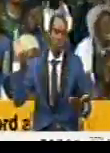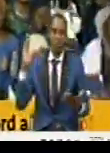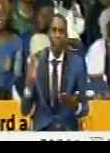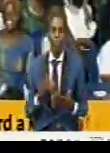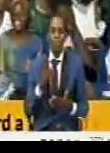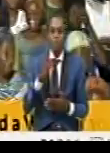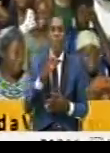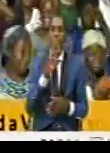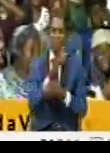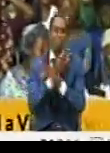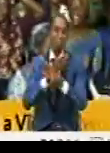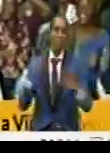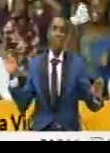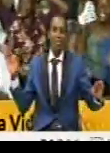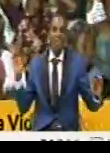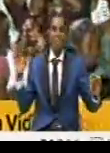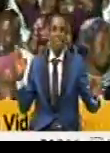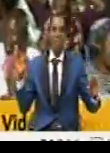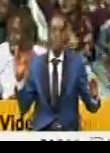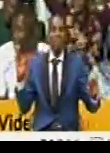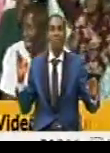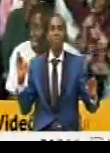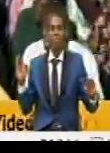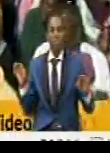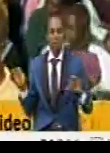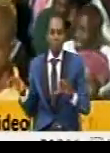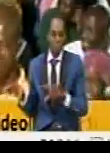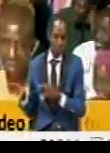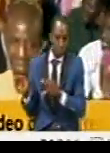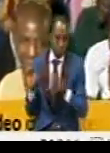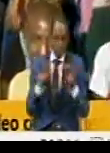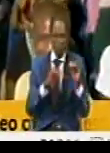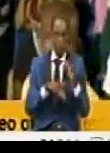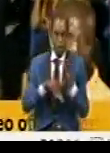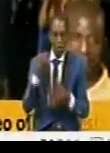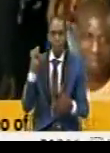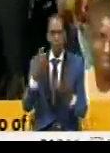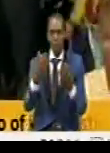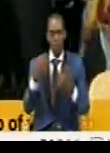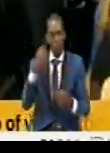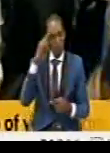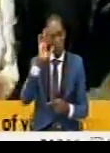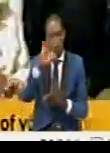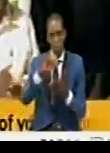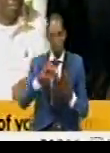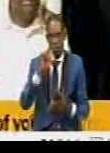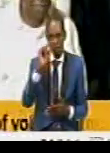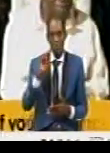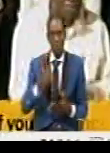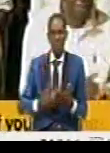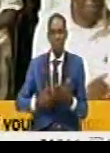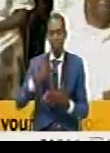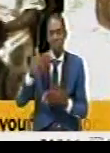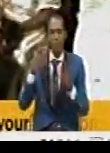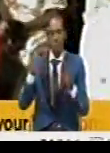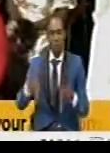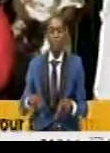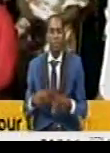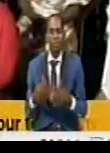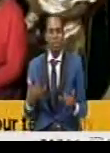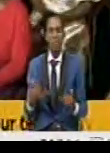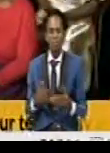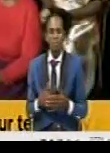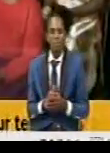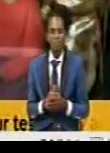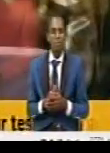in bondage, they are gone. You are free. Live where you are and come for